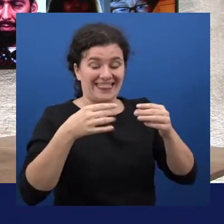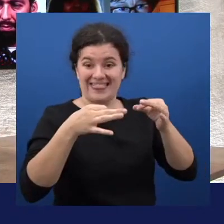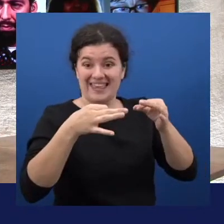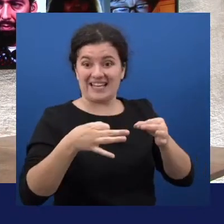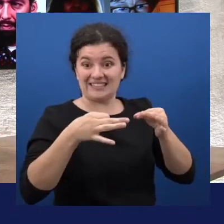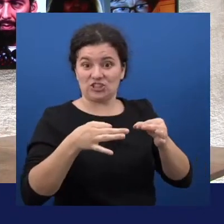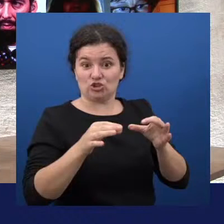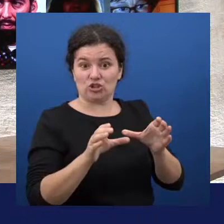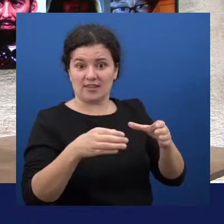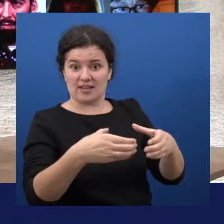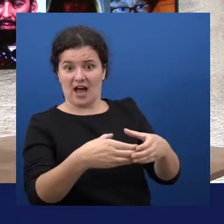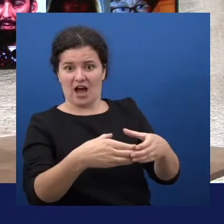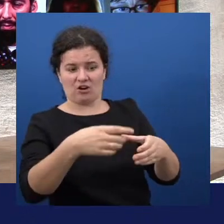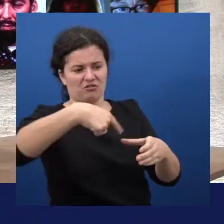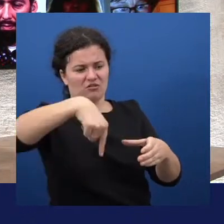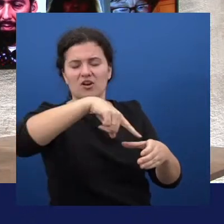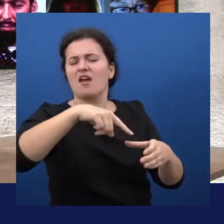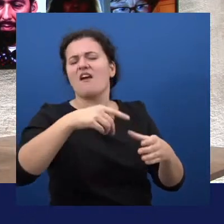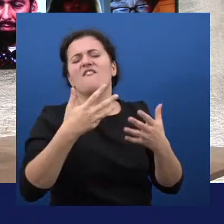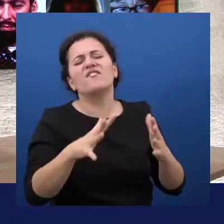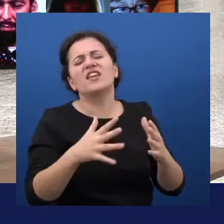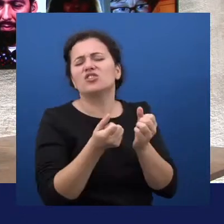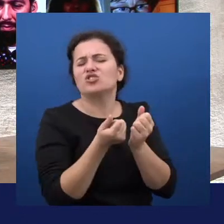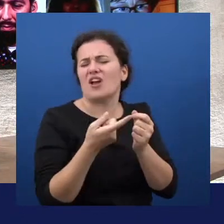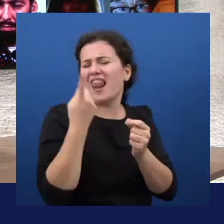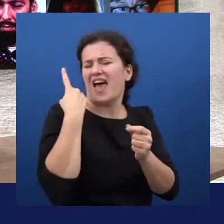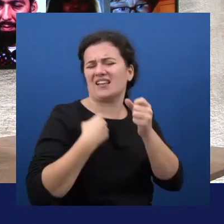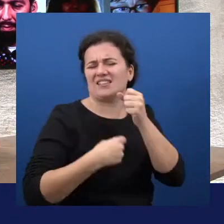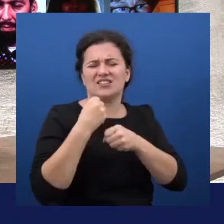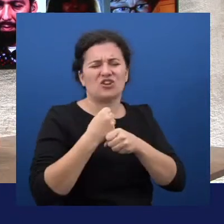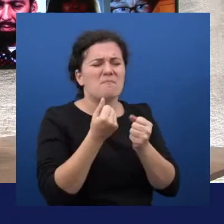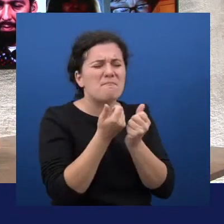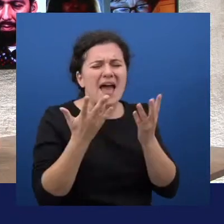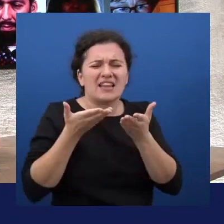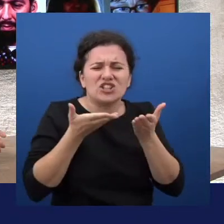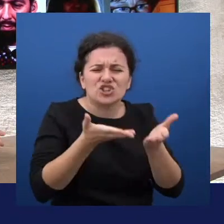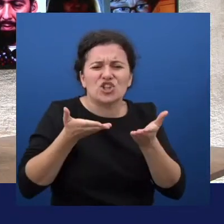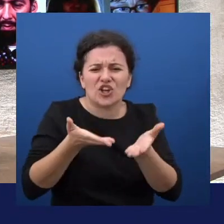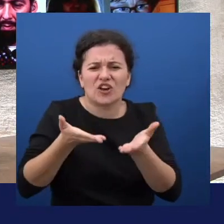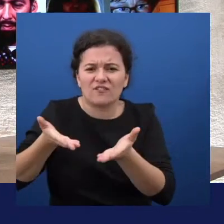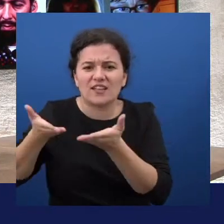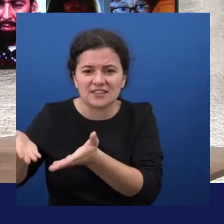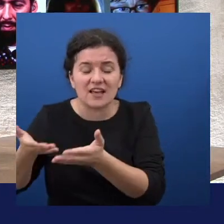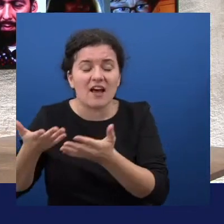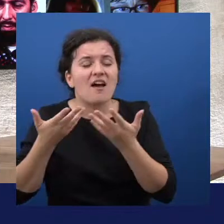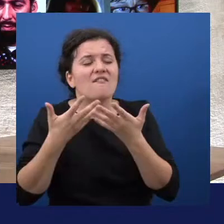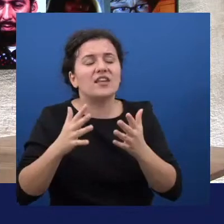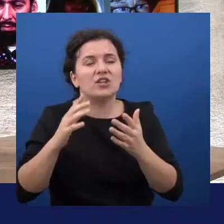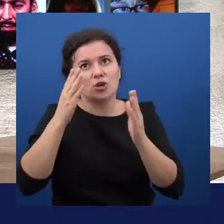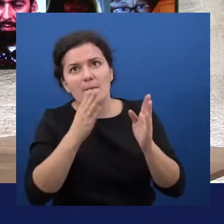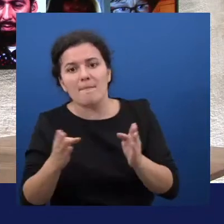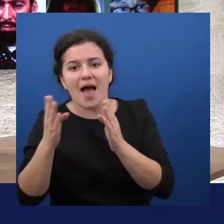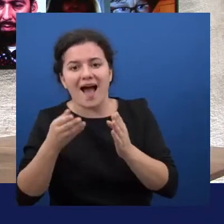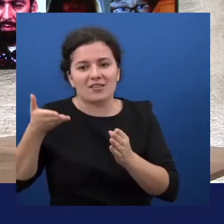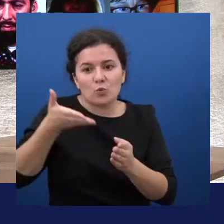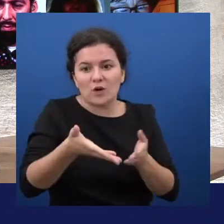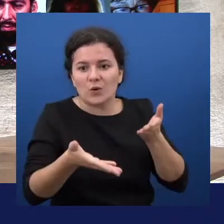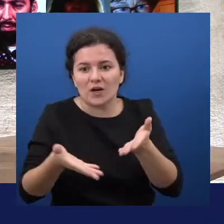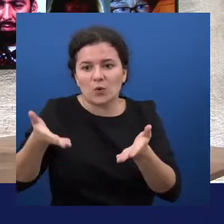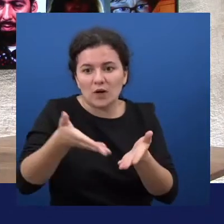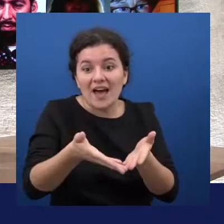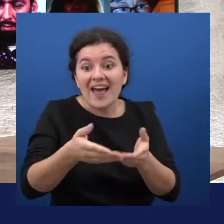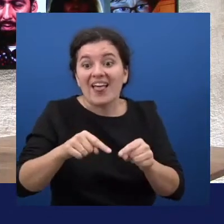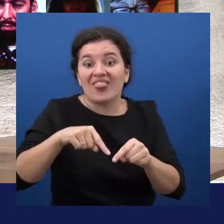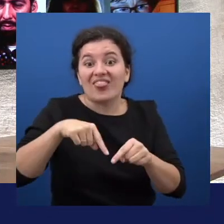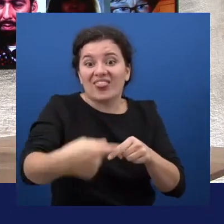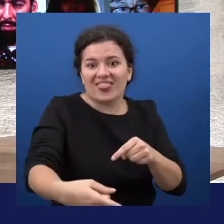lots of services there were on preview, and this year they actually went GA. So it's really